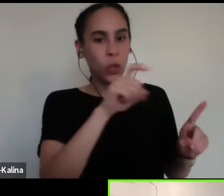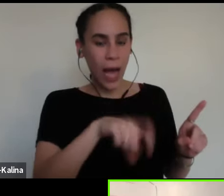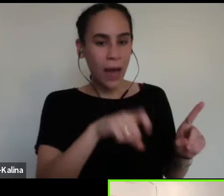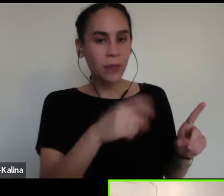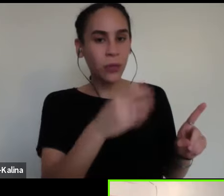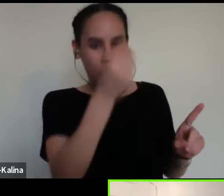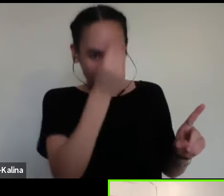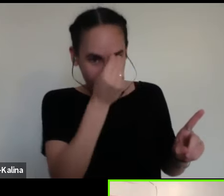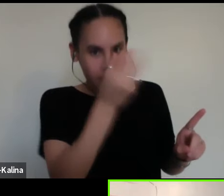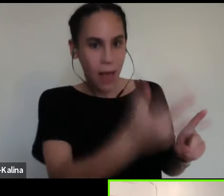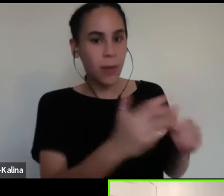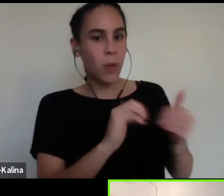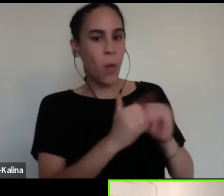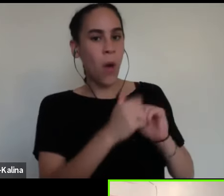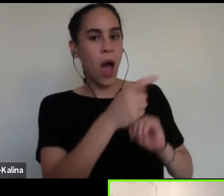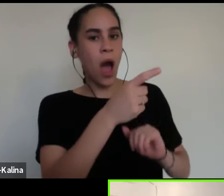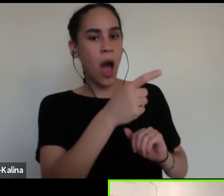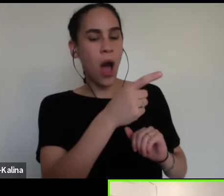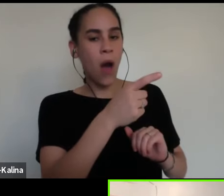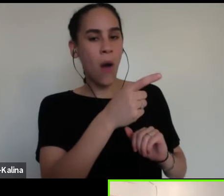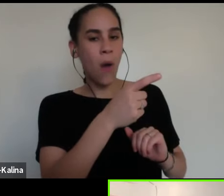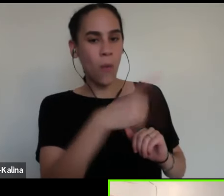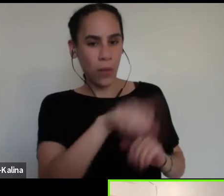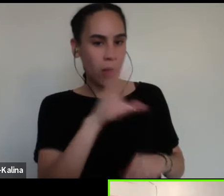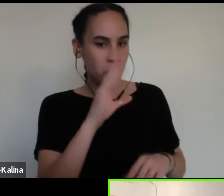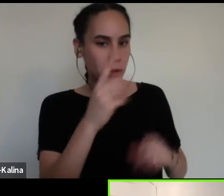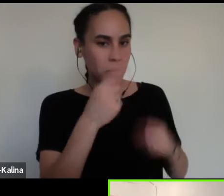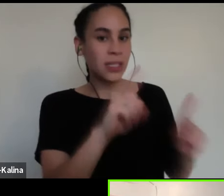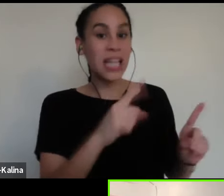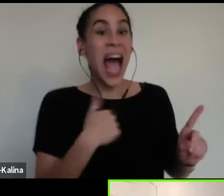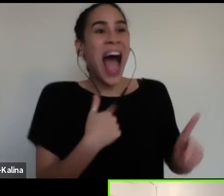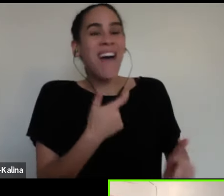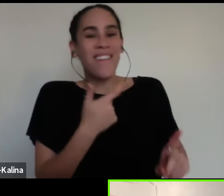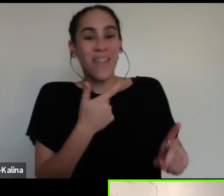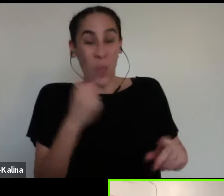watched my actions ruin other people.